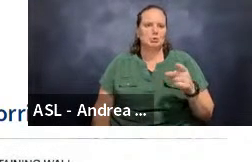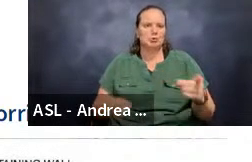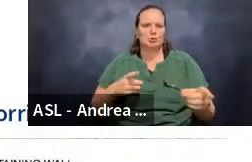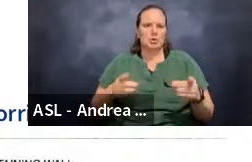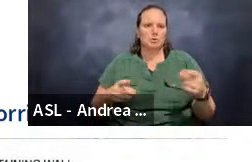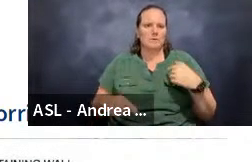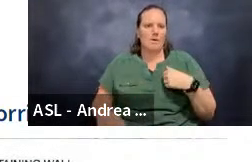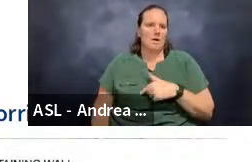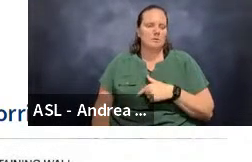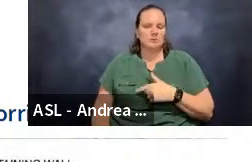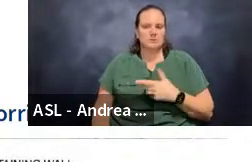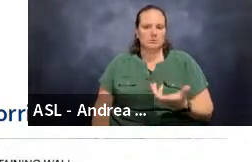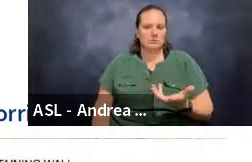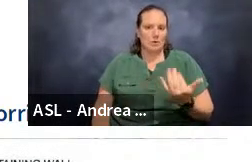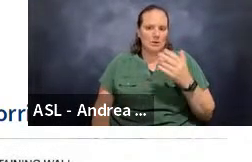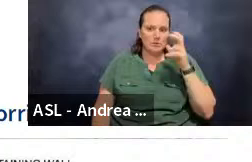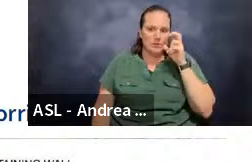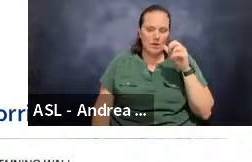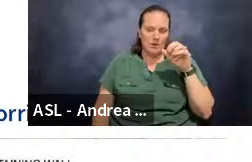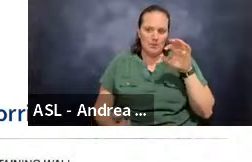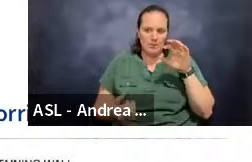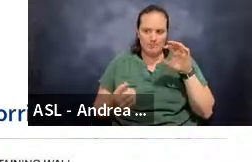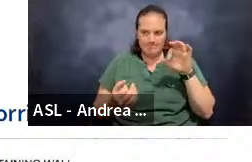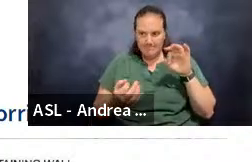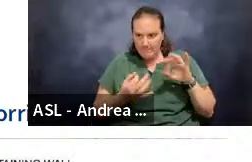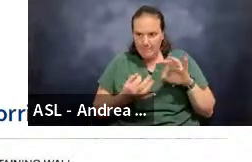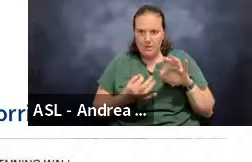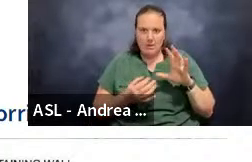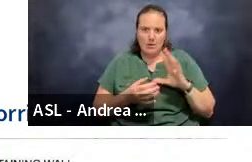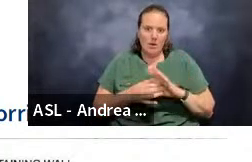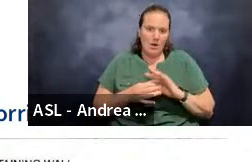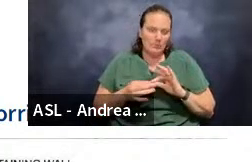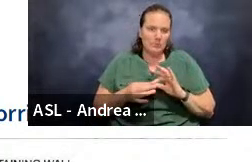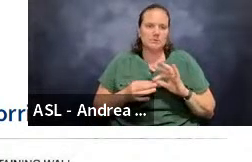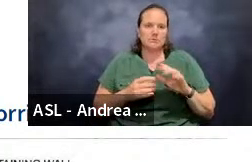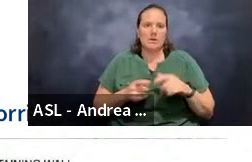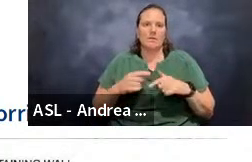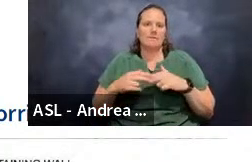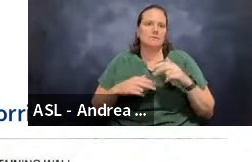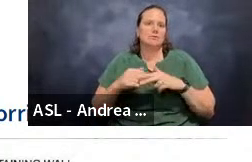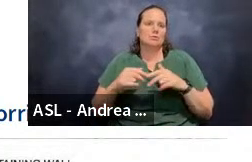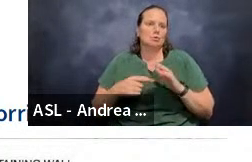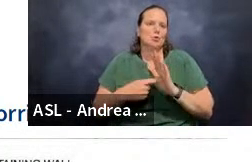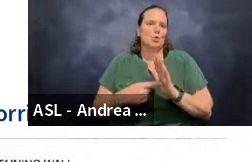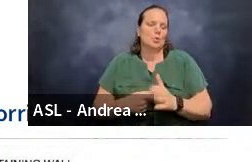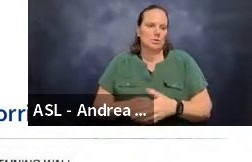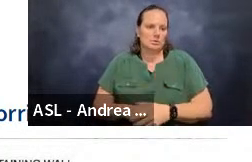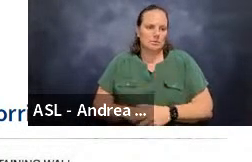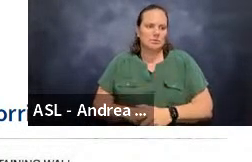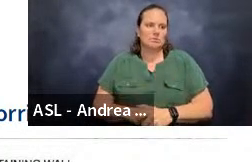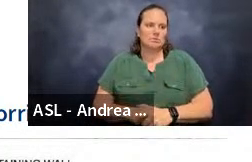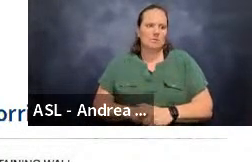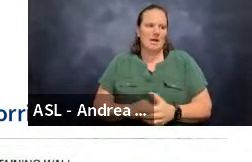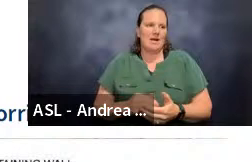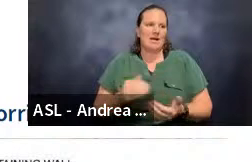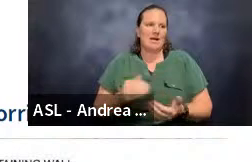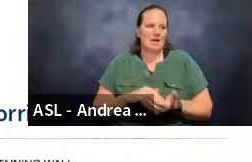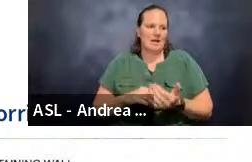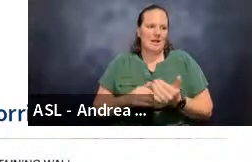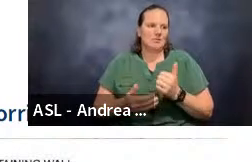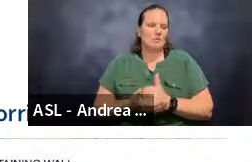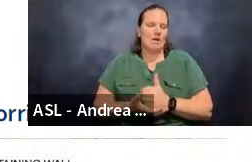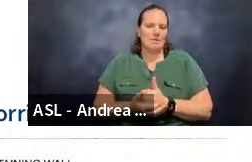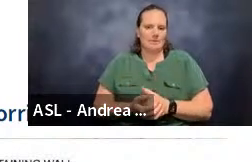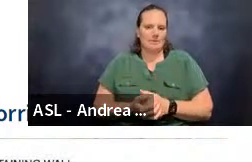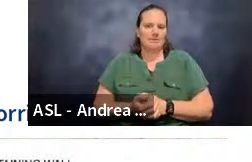obviously waiting to hear public feedback and get comments on the facilities that we're showing. But